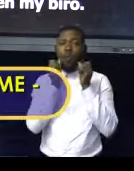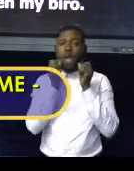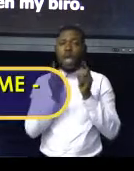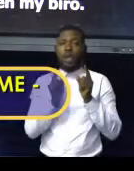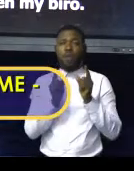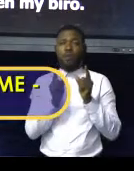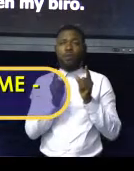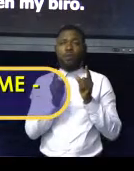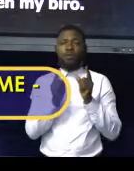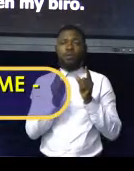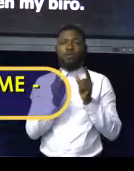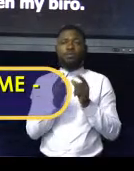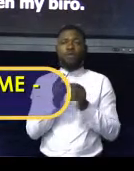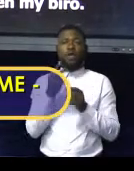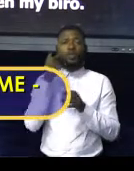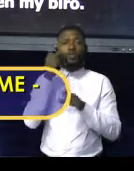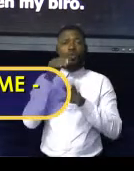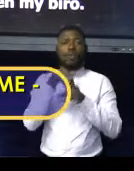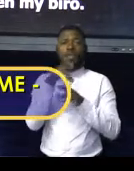Wow.